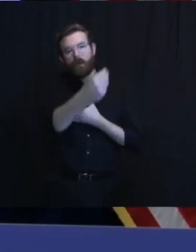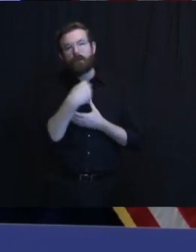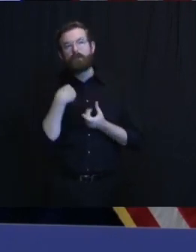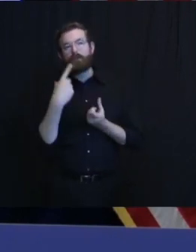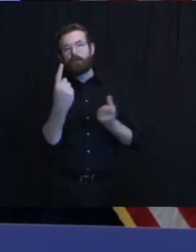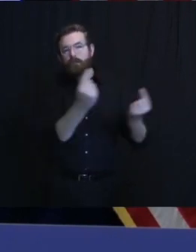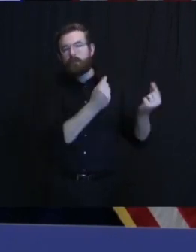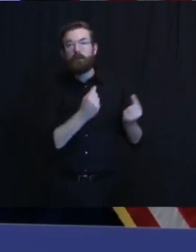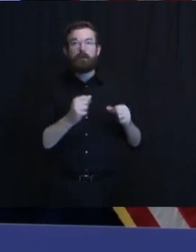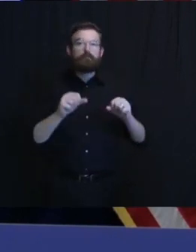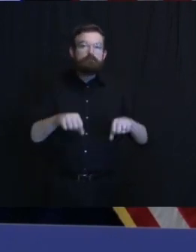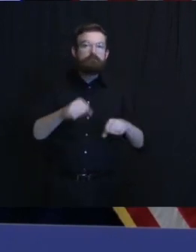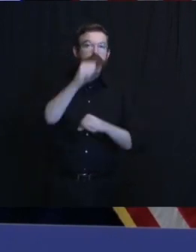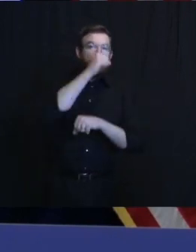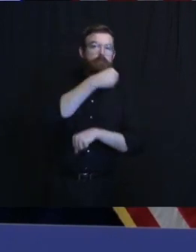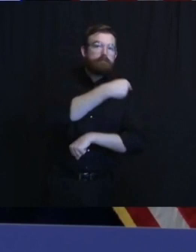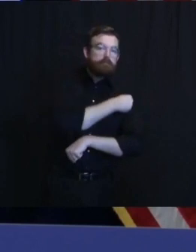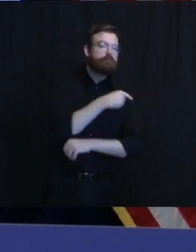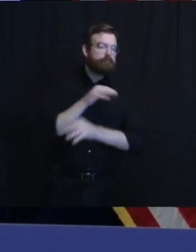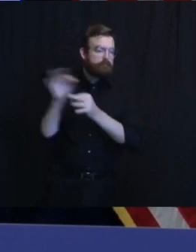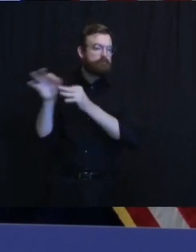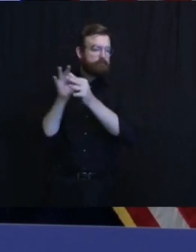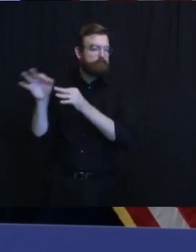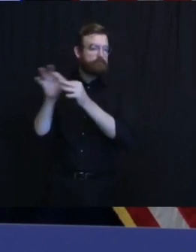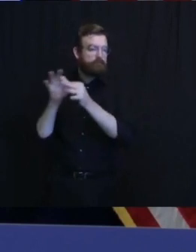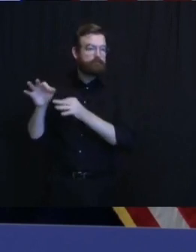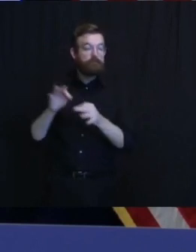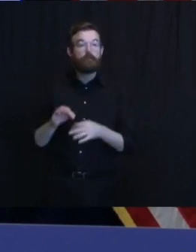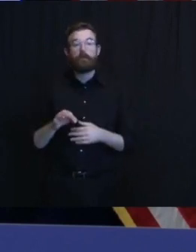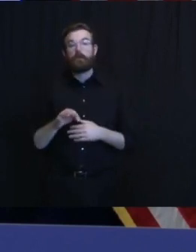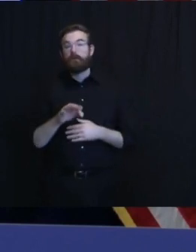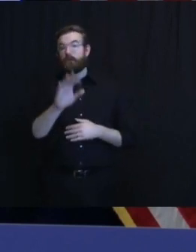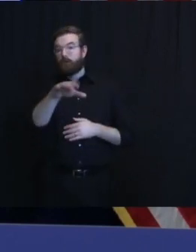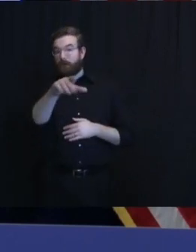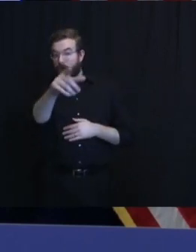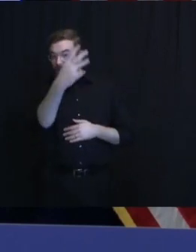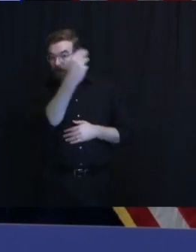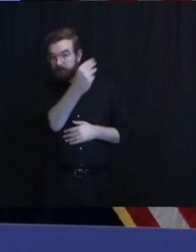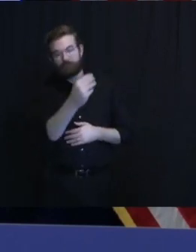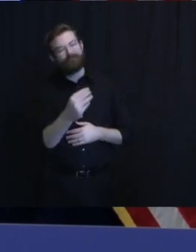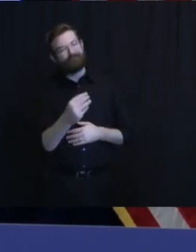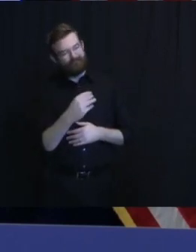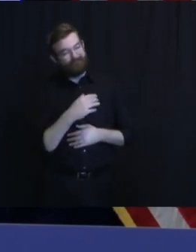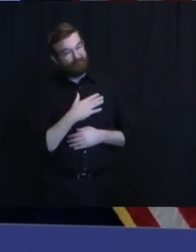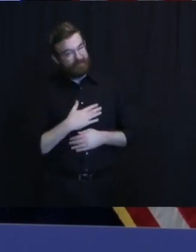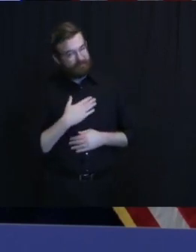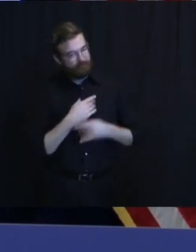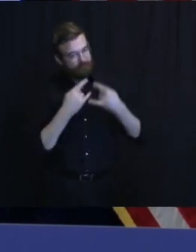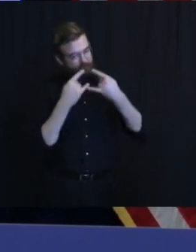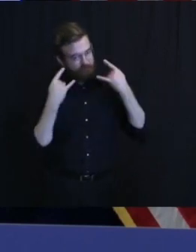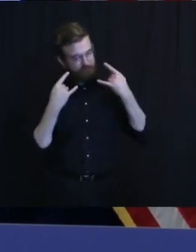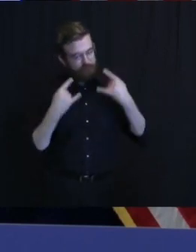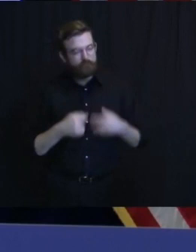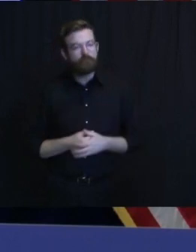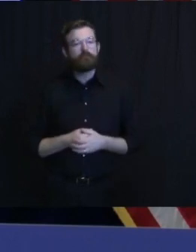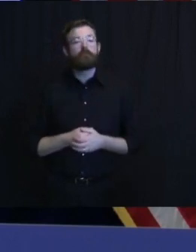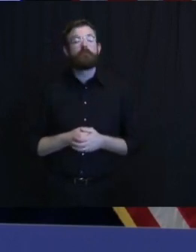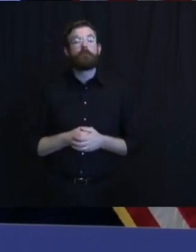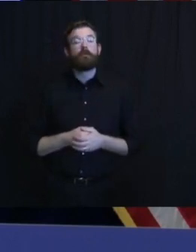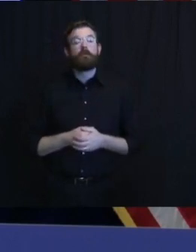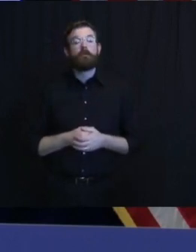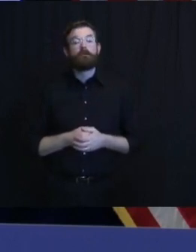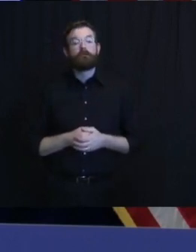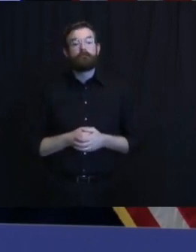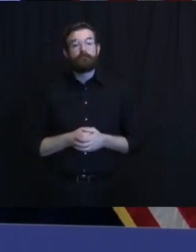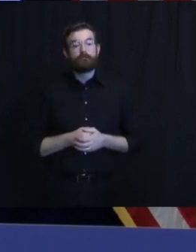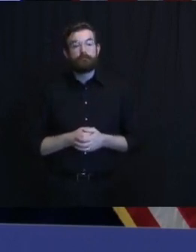great campaign, Mask Up. These materials are also posted on the Department of Health's website. Moving on to my